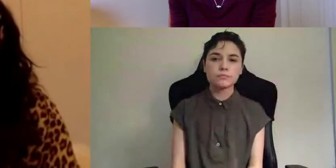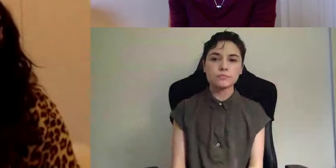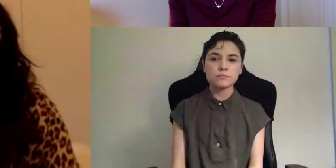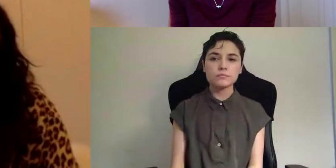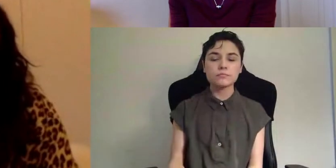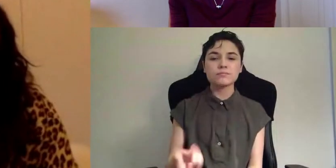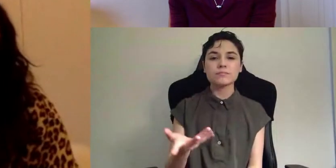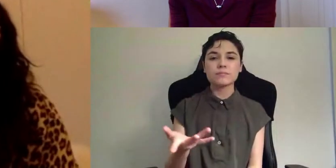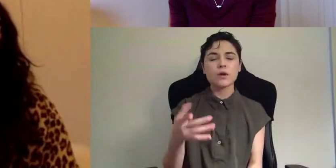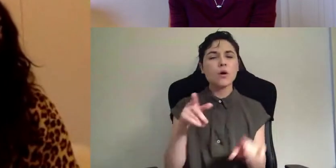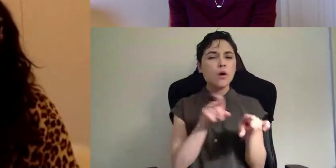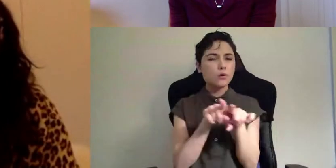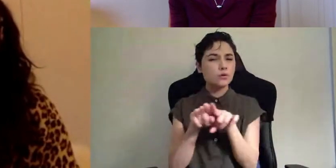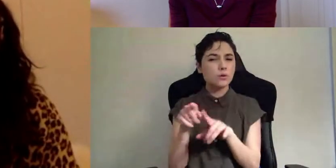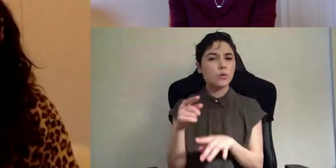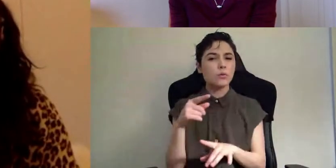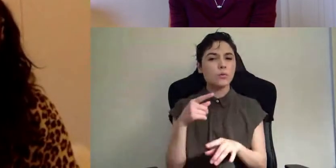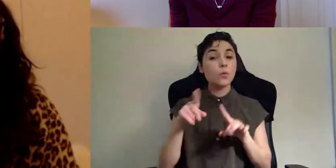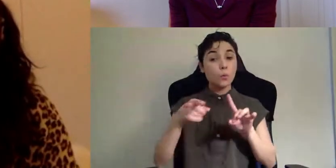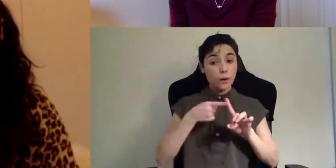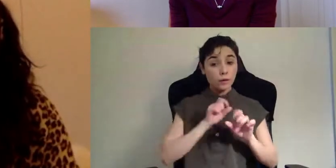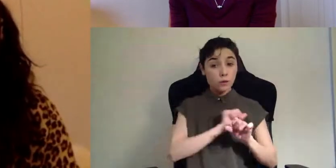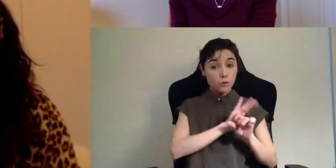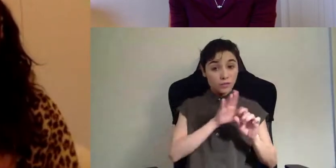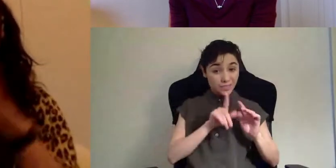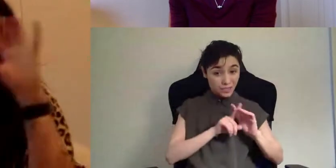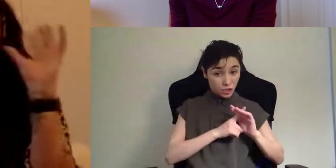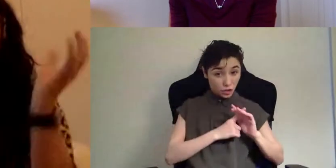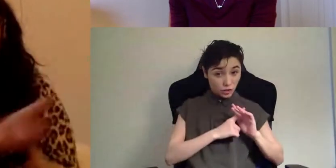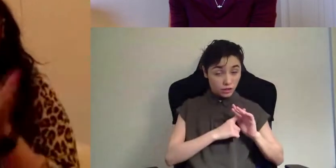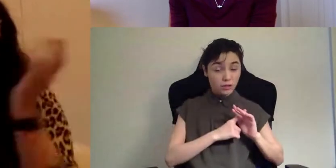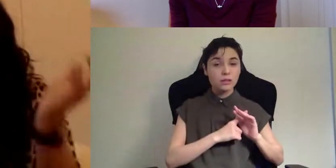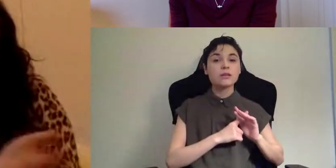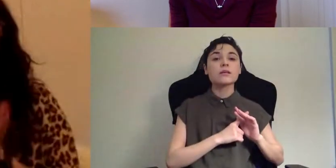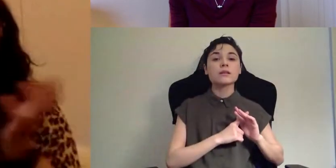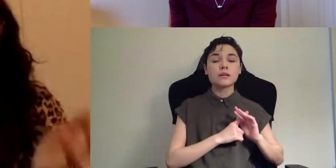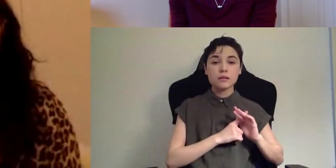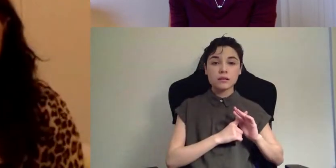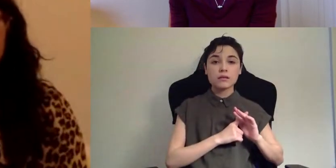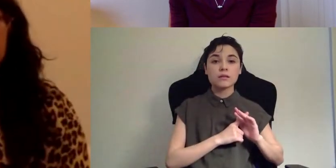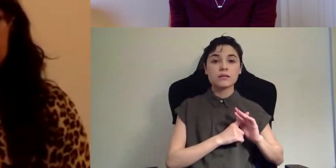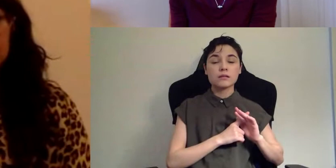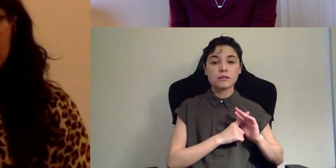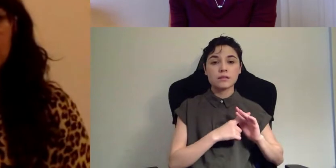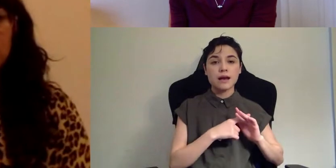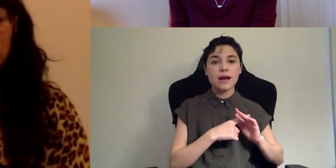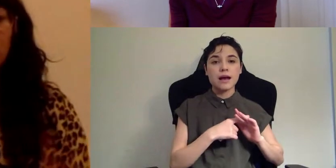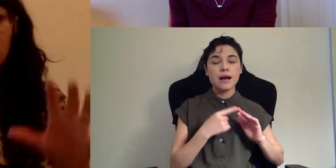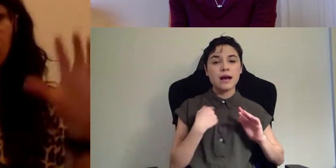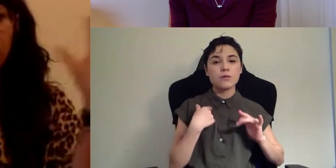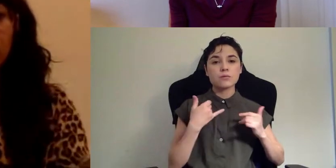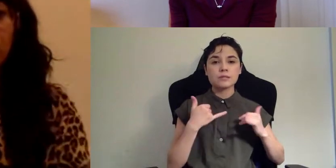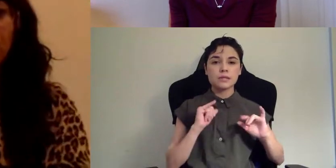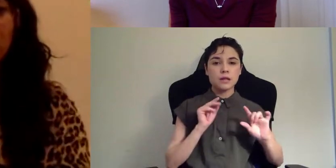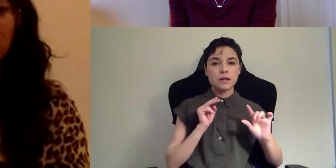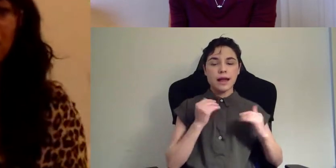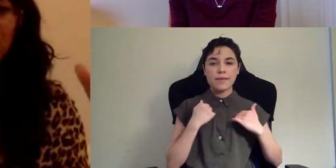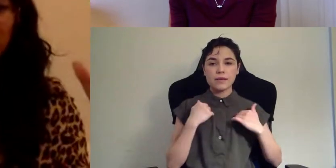of the pandemic, I was really situating inside of a disability justice lens